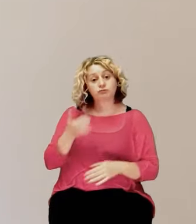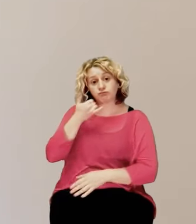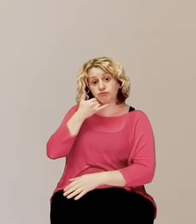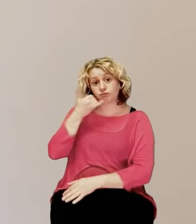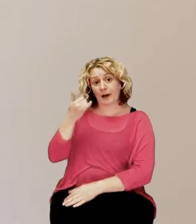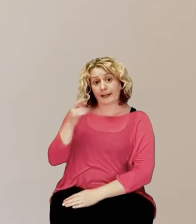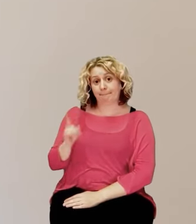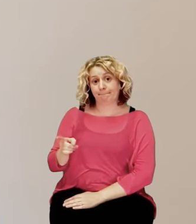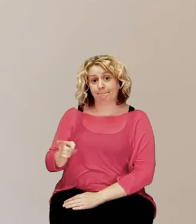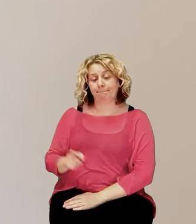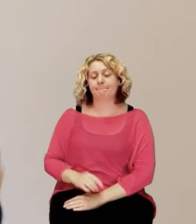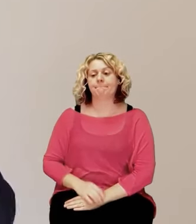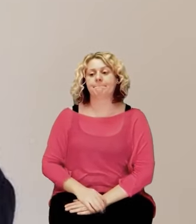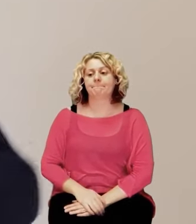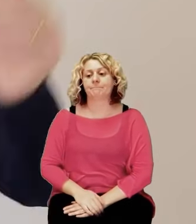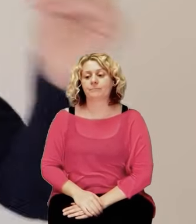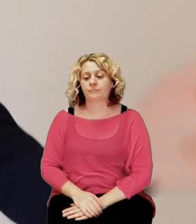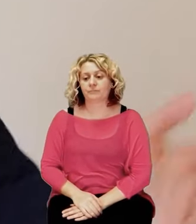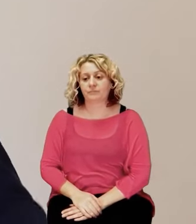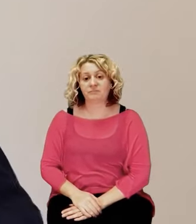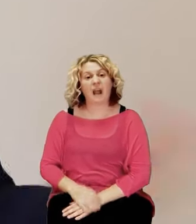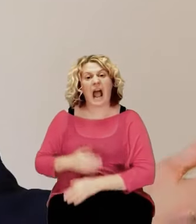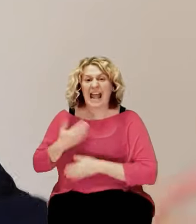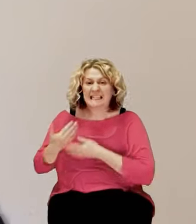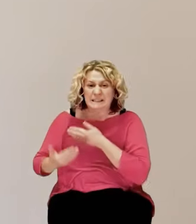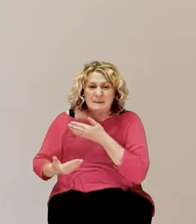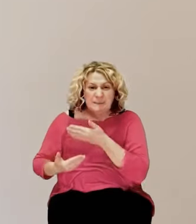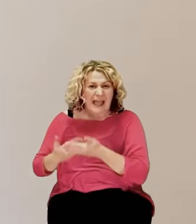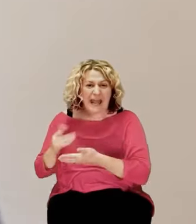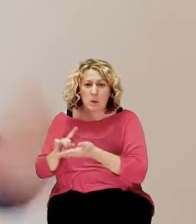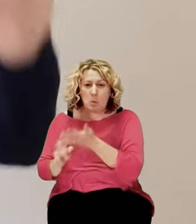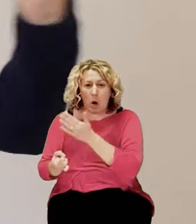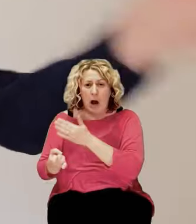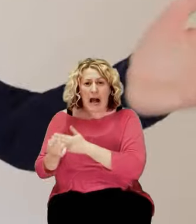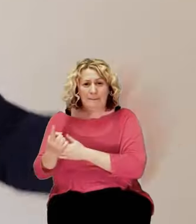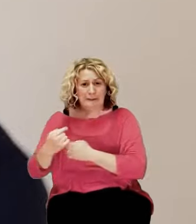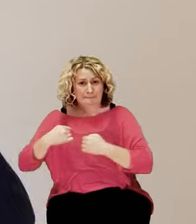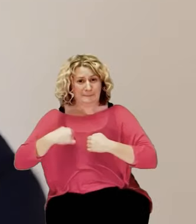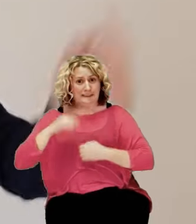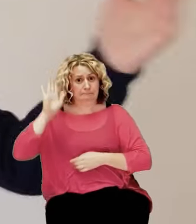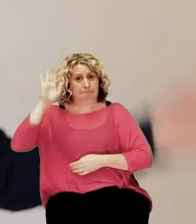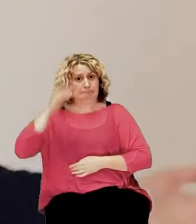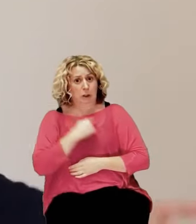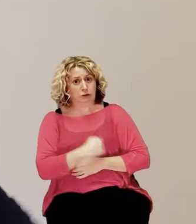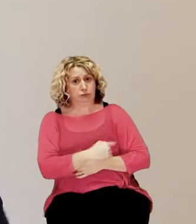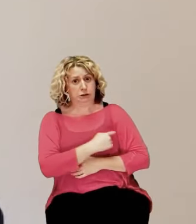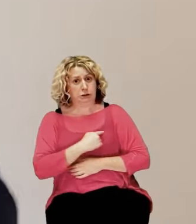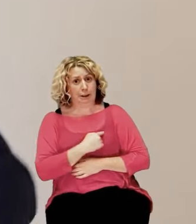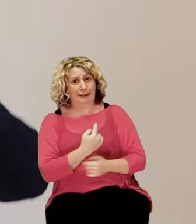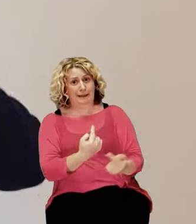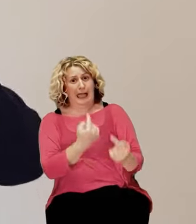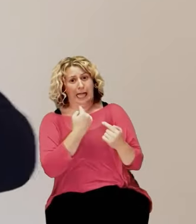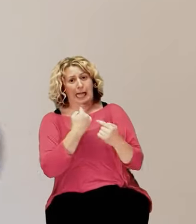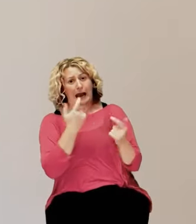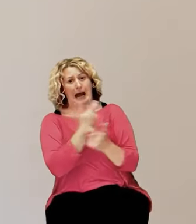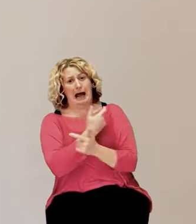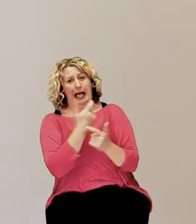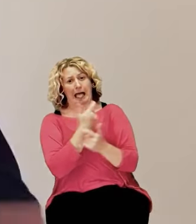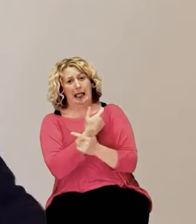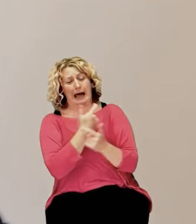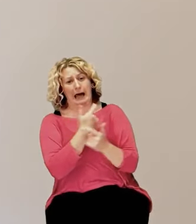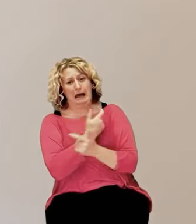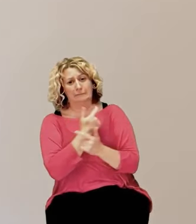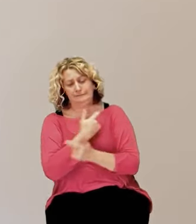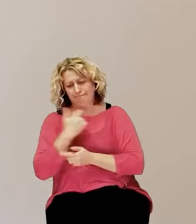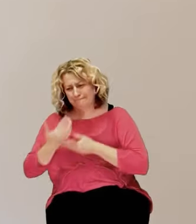up and said the story, told him the story. I tried to talk about Christianity. I think I'm a Christian. They